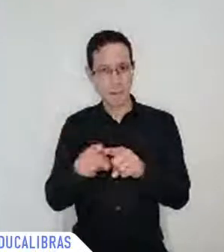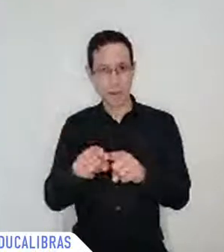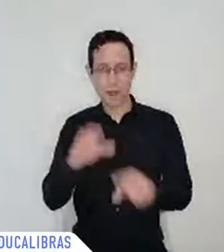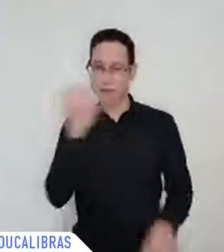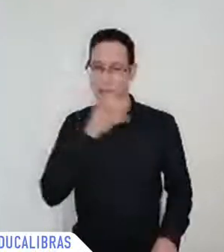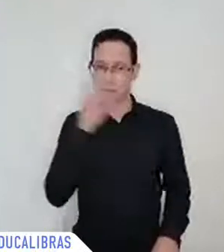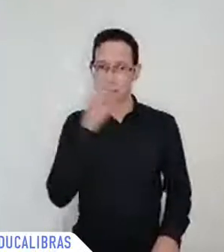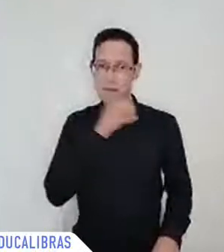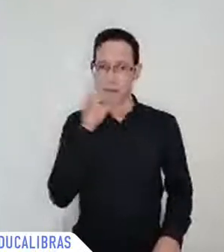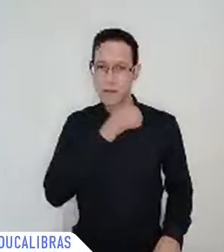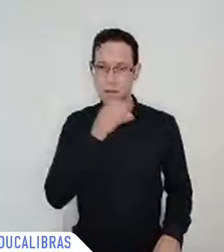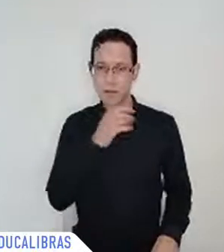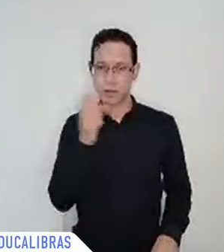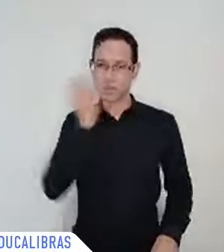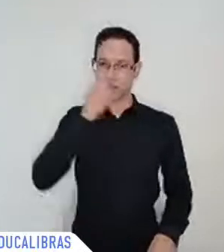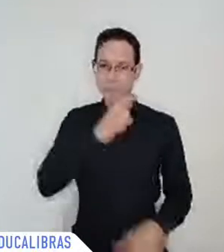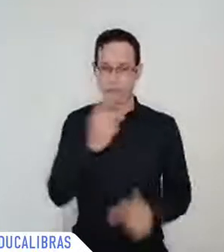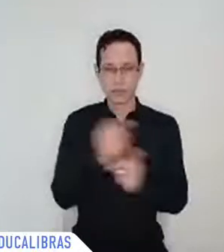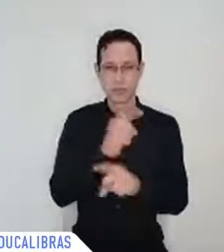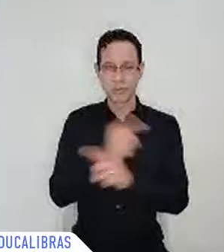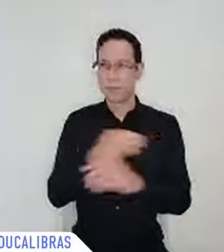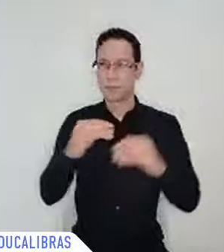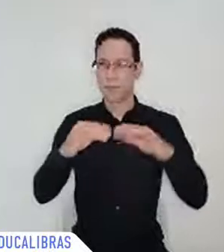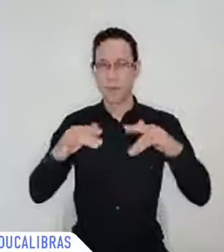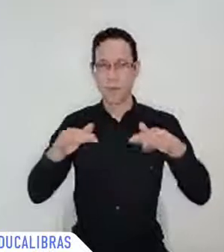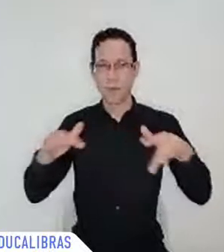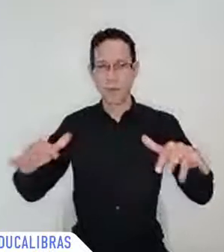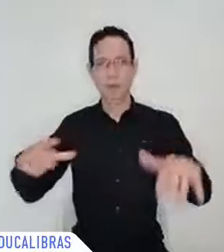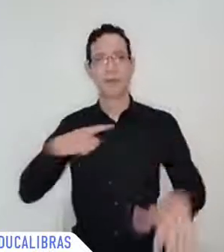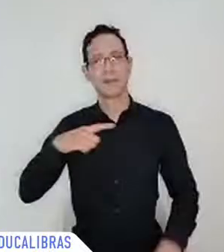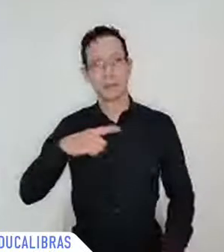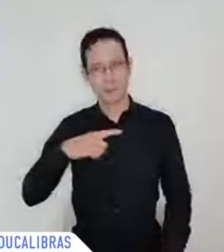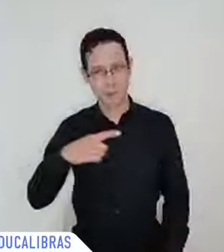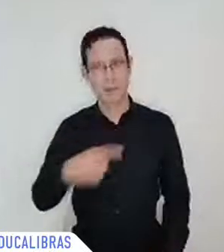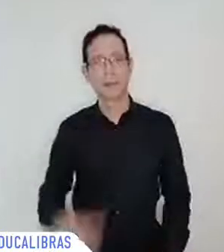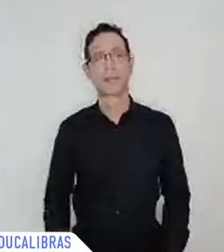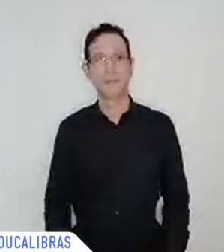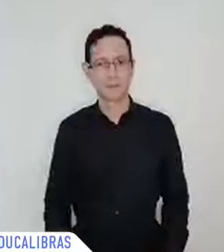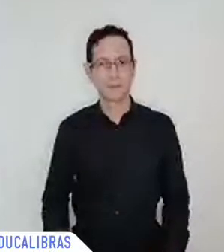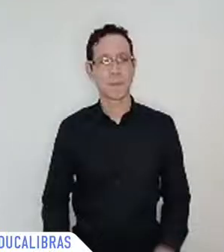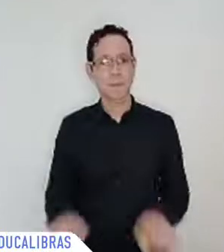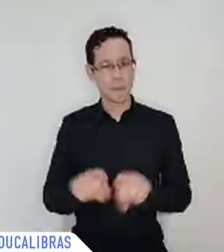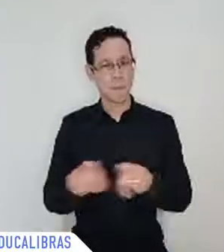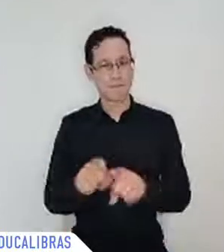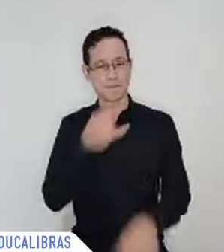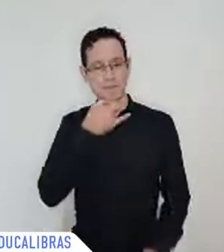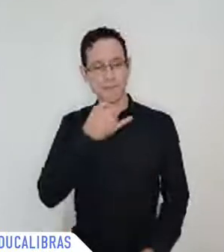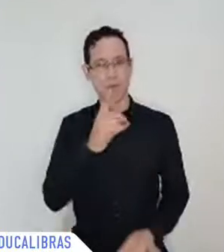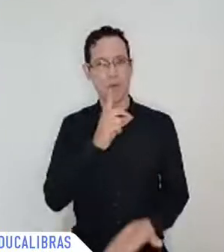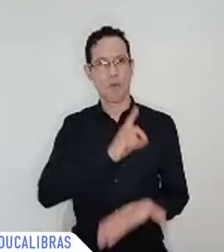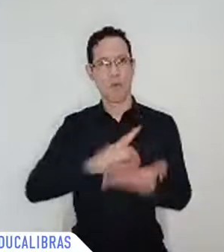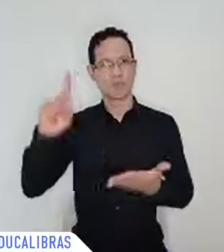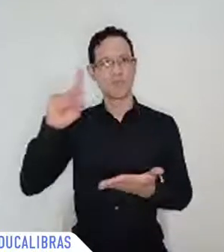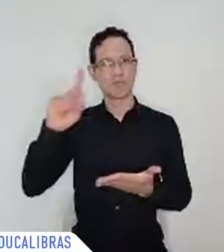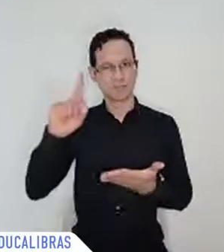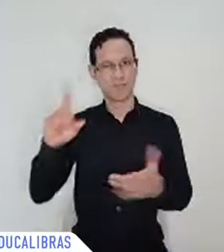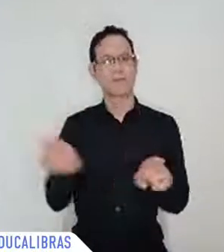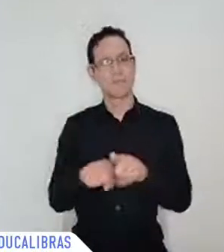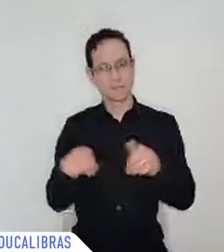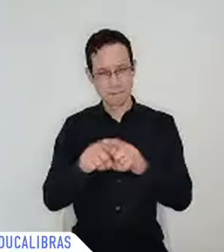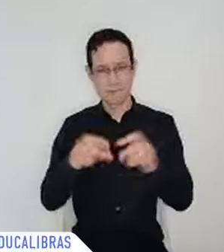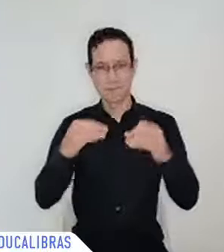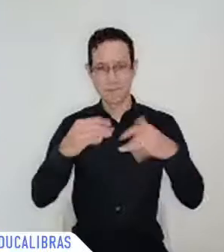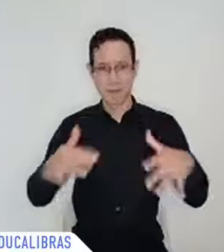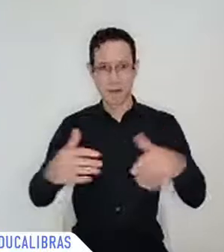of algorithms favor the dissemination of misinformative